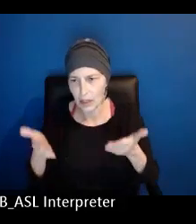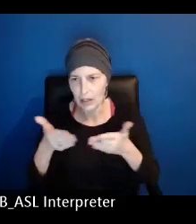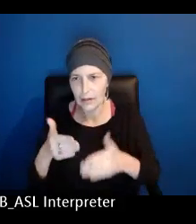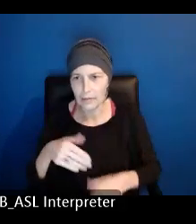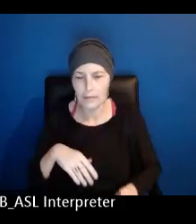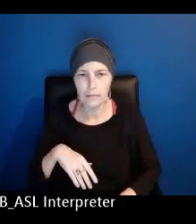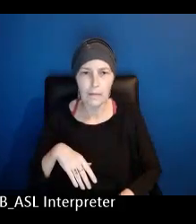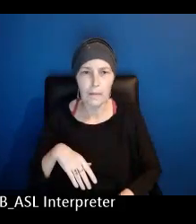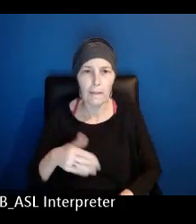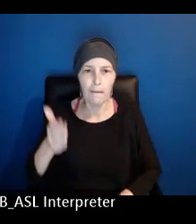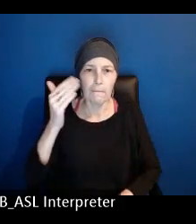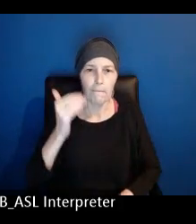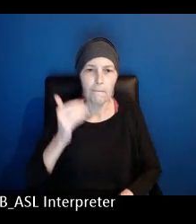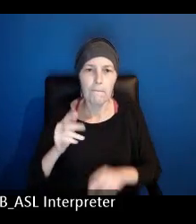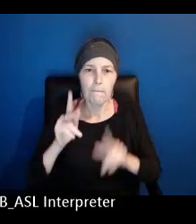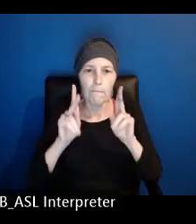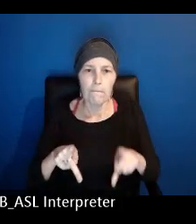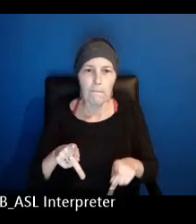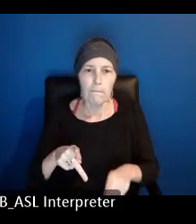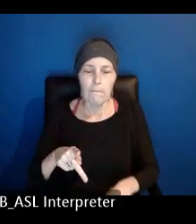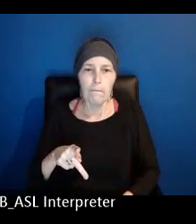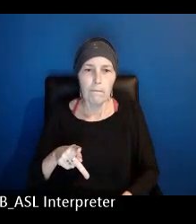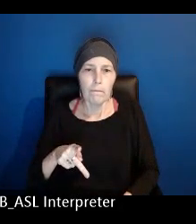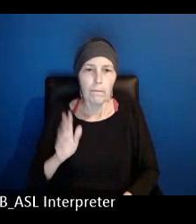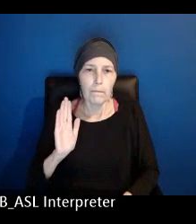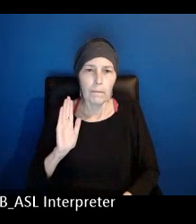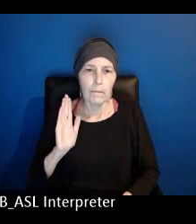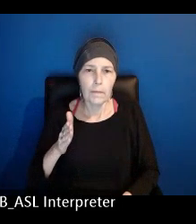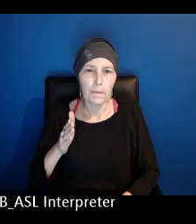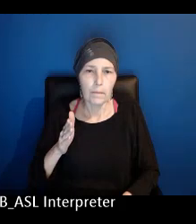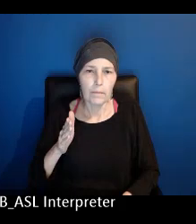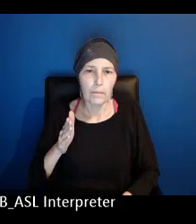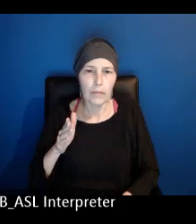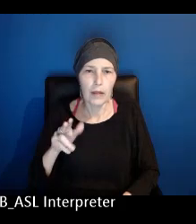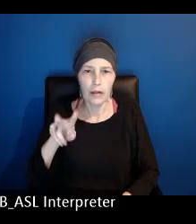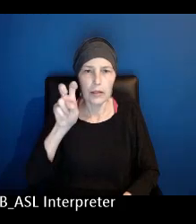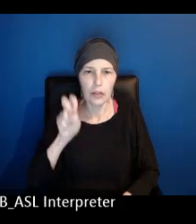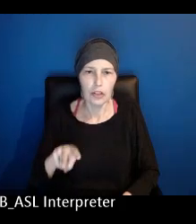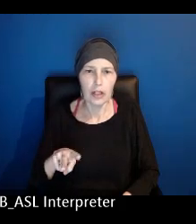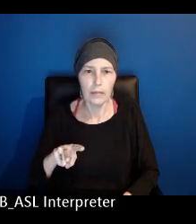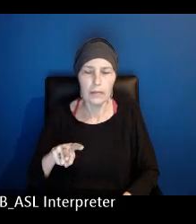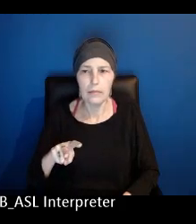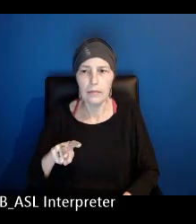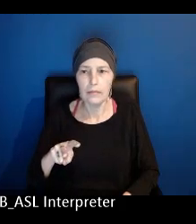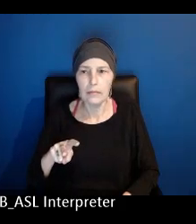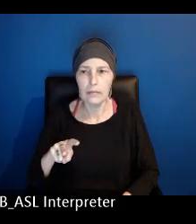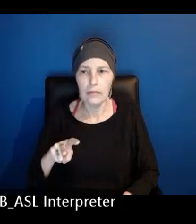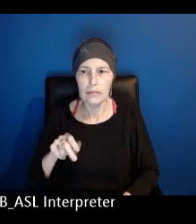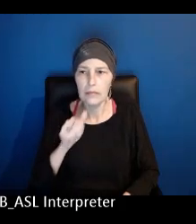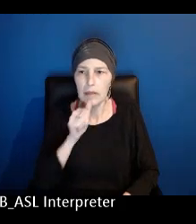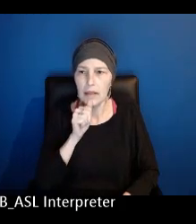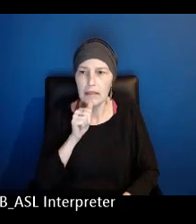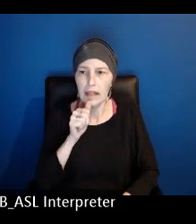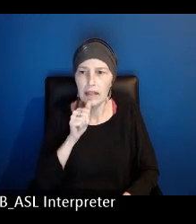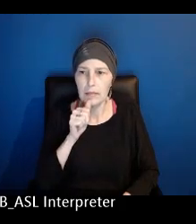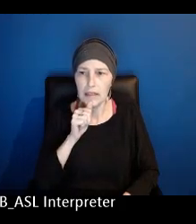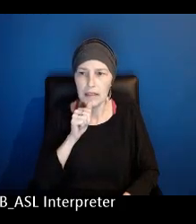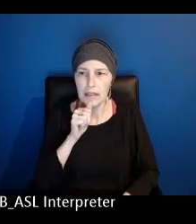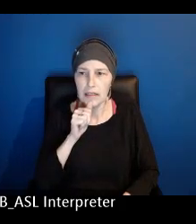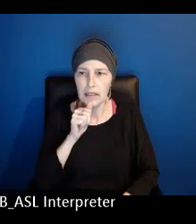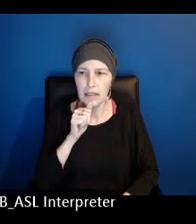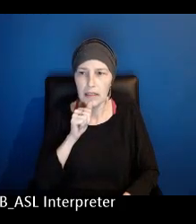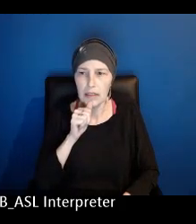right, the next person I have, I'm going to go a little bit out of order again, is someone that called earlier, Anonymous 2. So